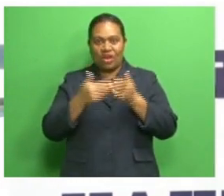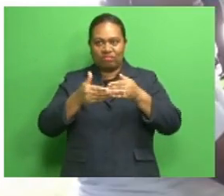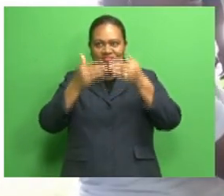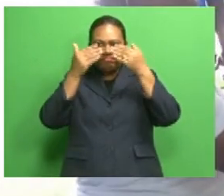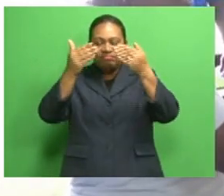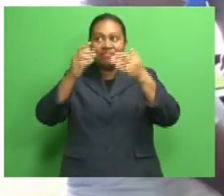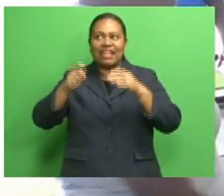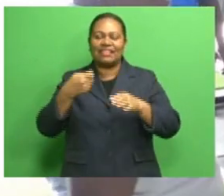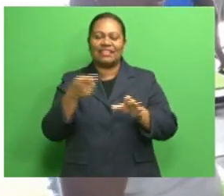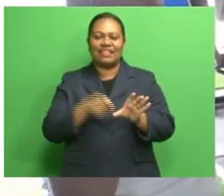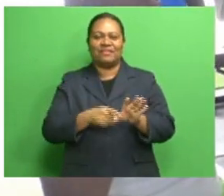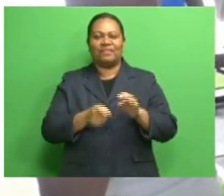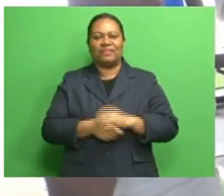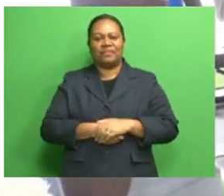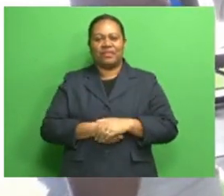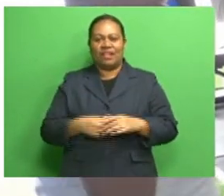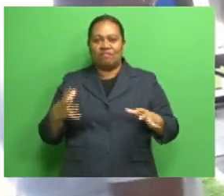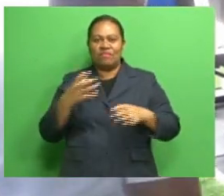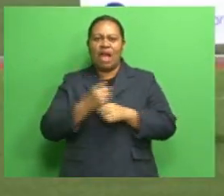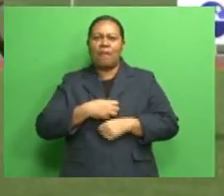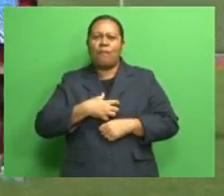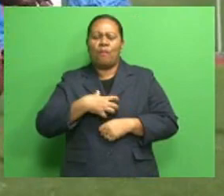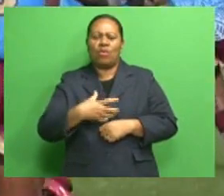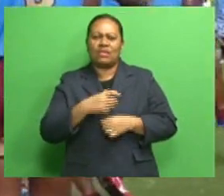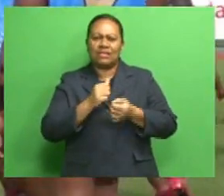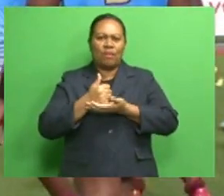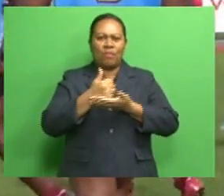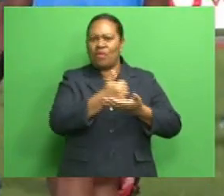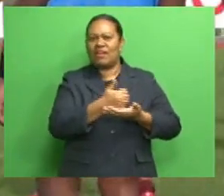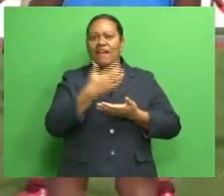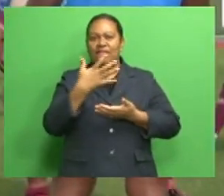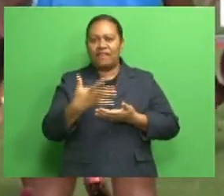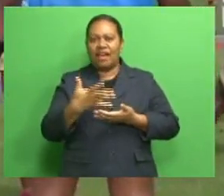season. The total amount of support pledged today is